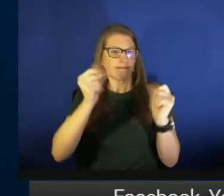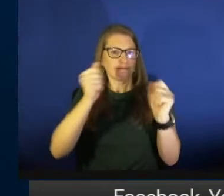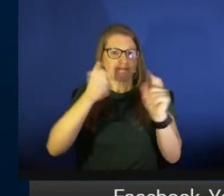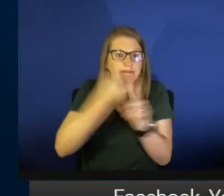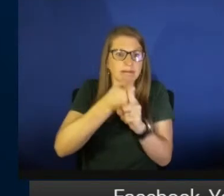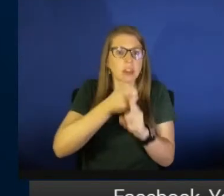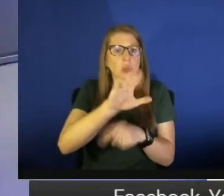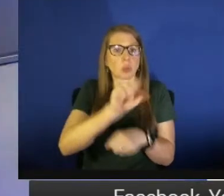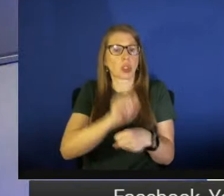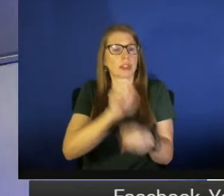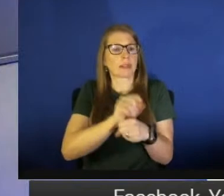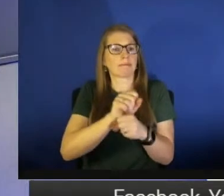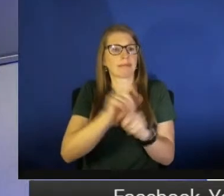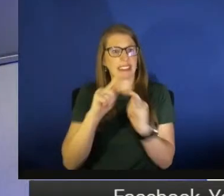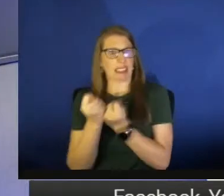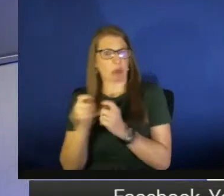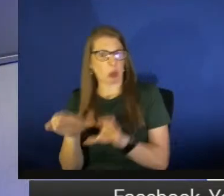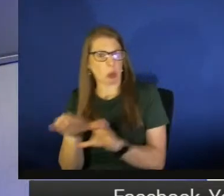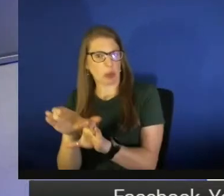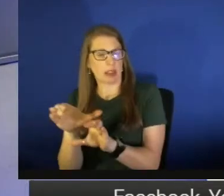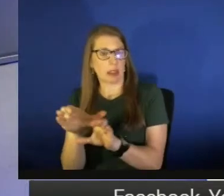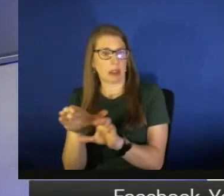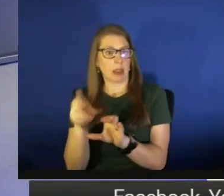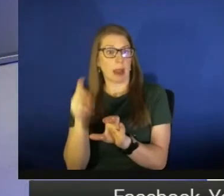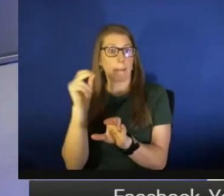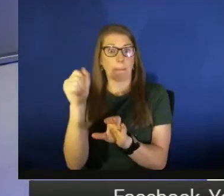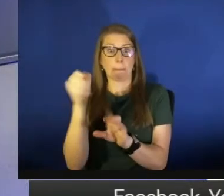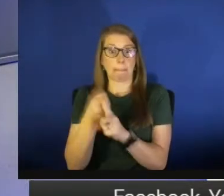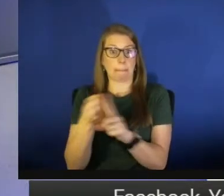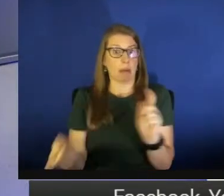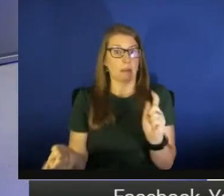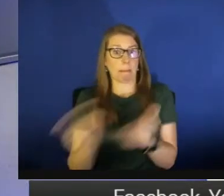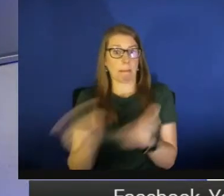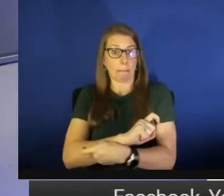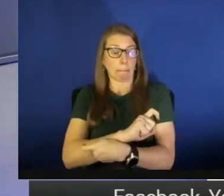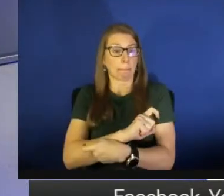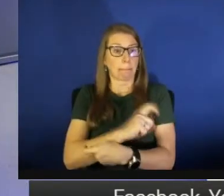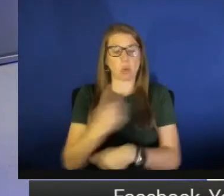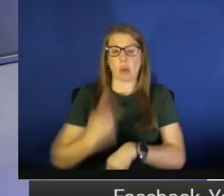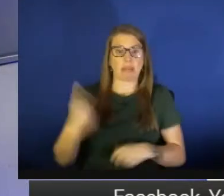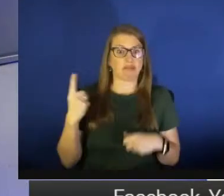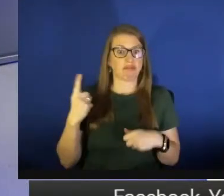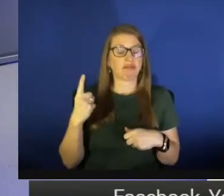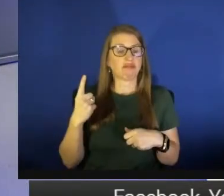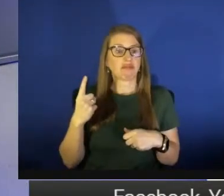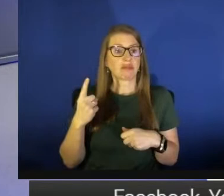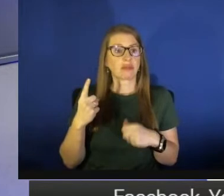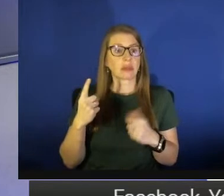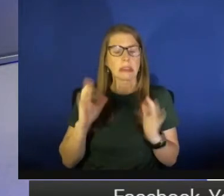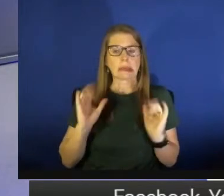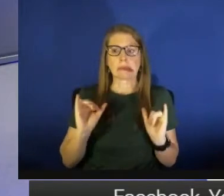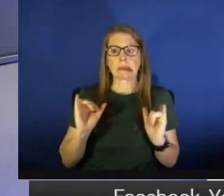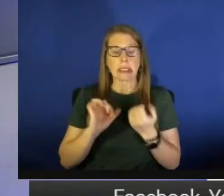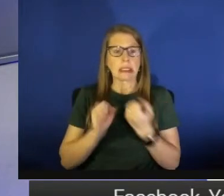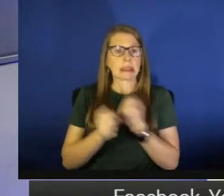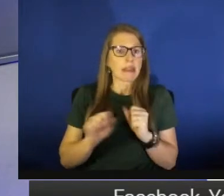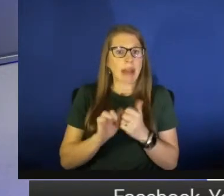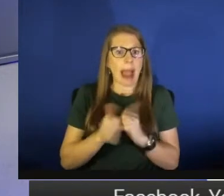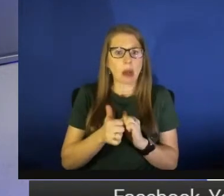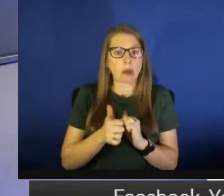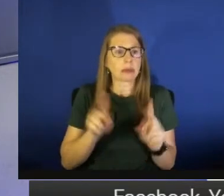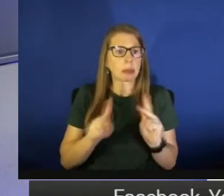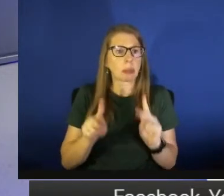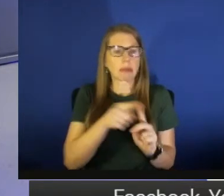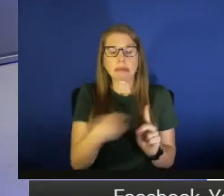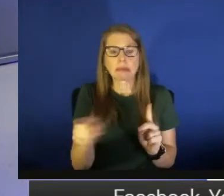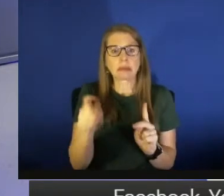was doing? Well, immediately it was almost a one-day switch of, oh gosh, how do we keep people safe? I don't think any news director has